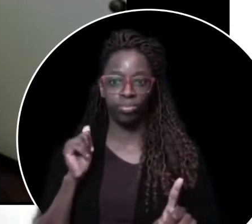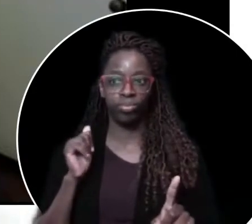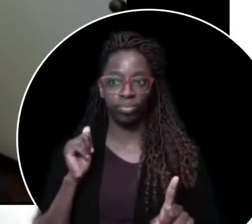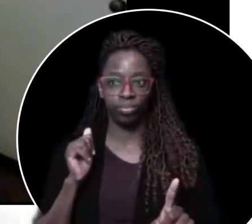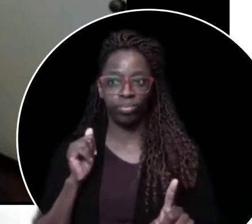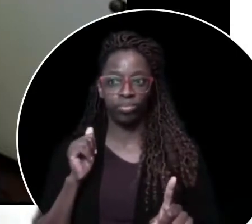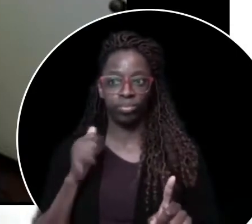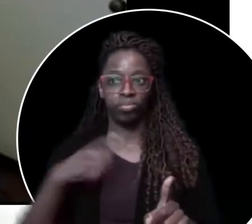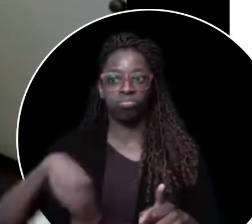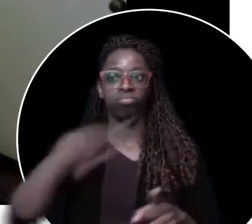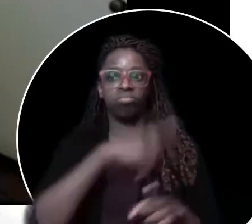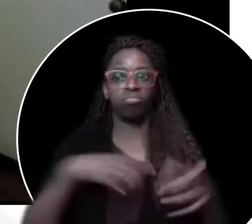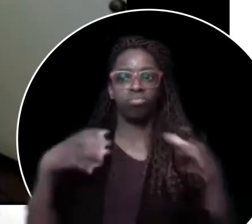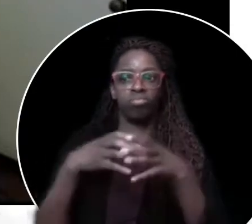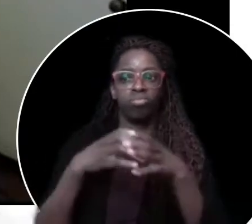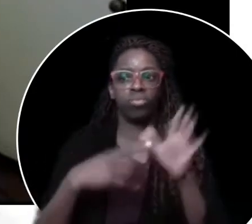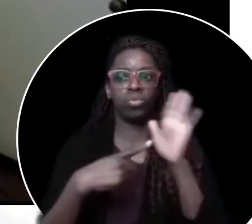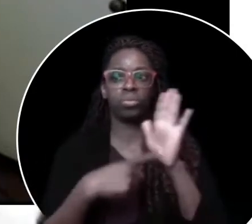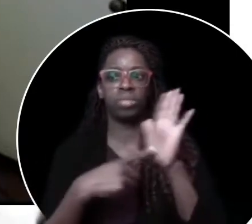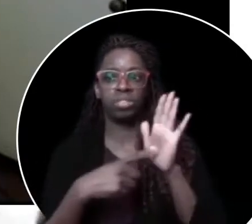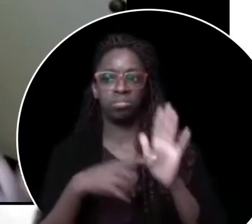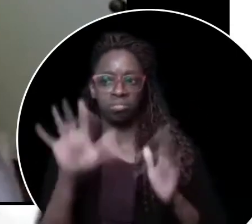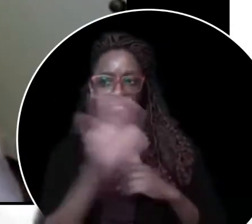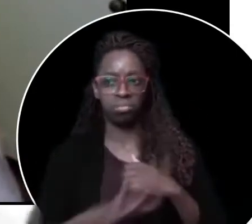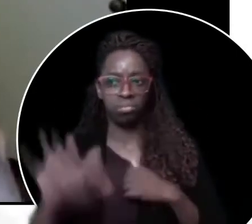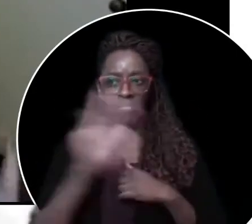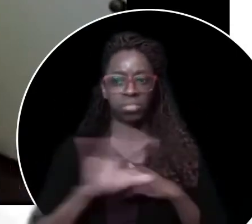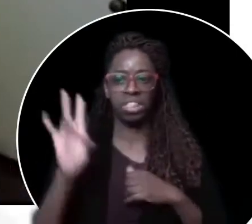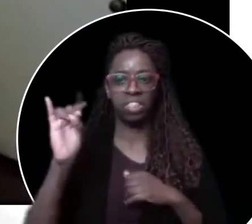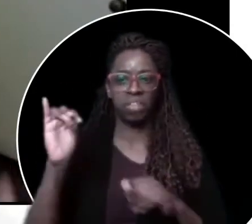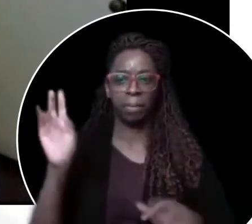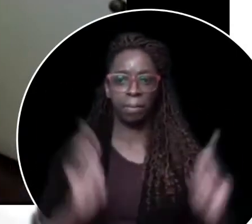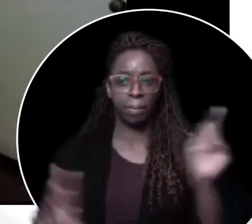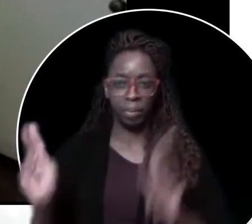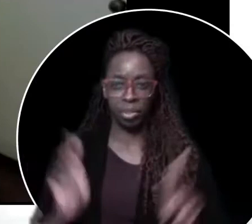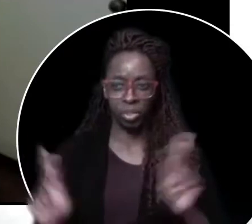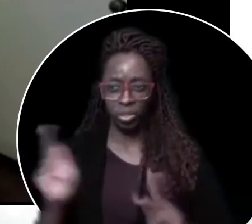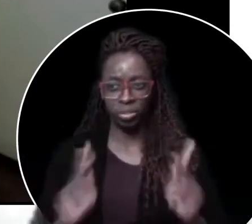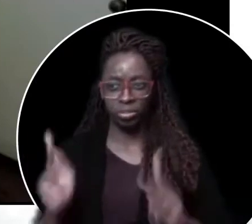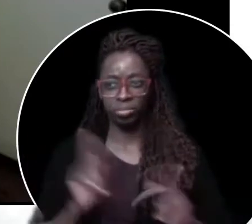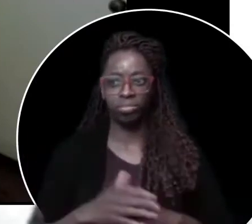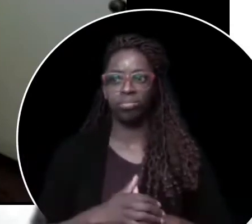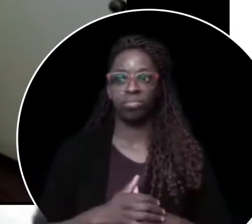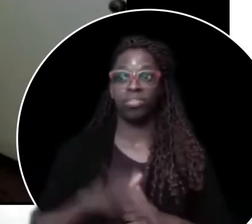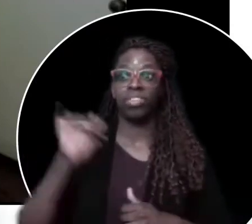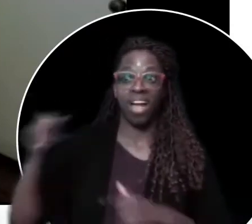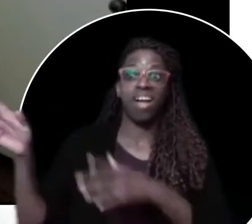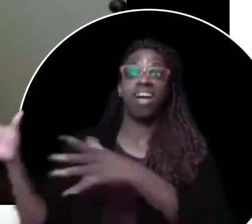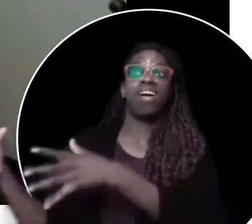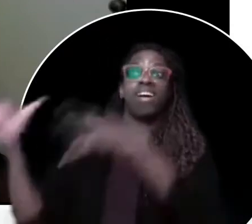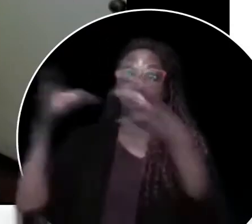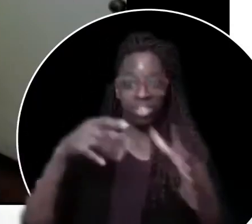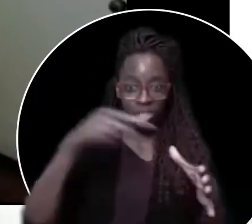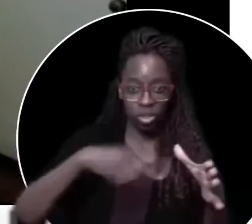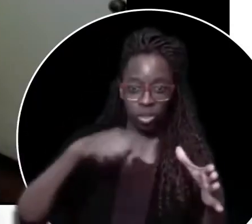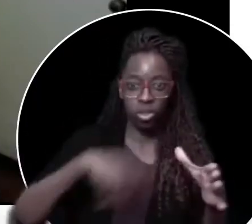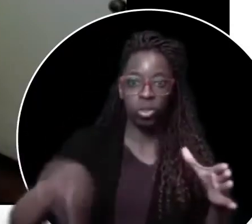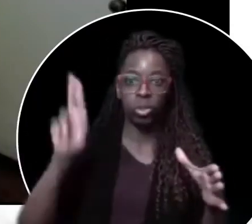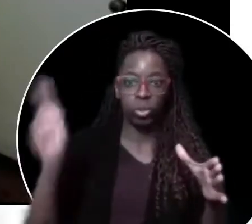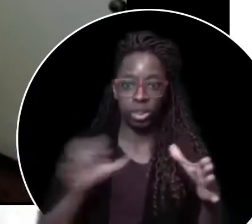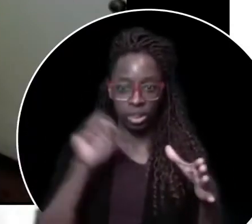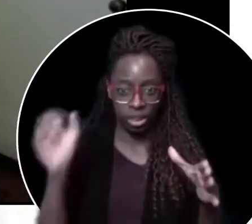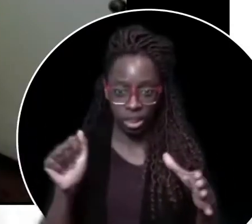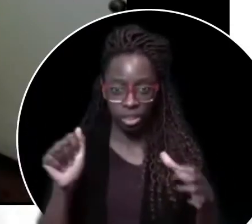70 people from Thailand who had been brought to the United States. They were working in a condition of